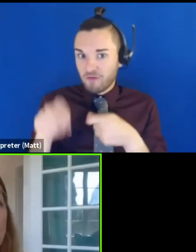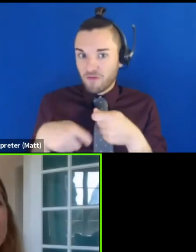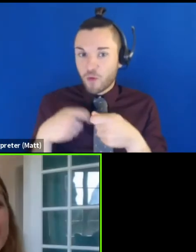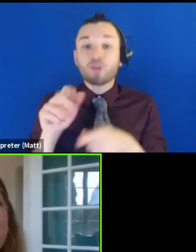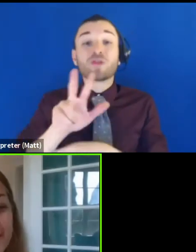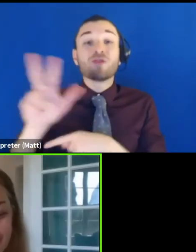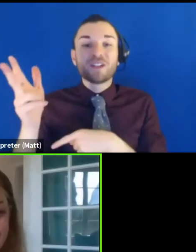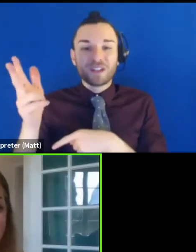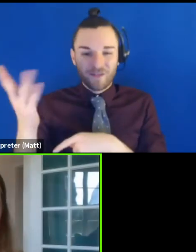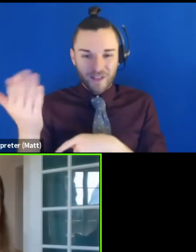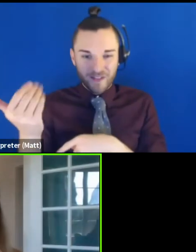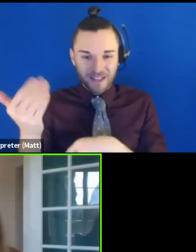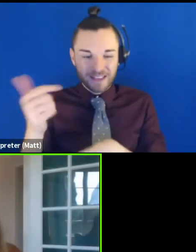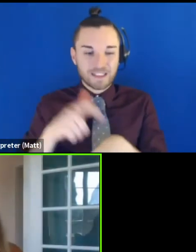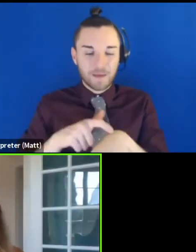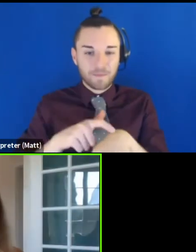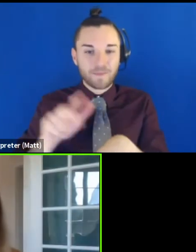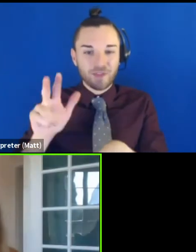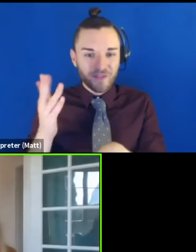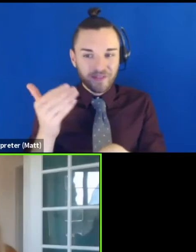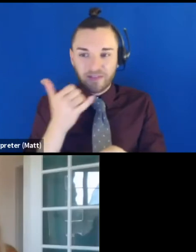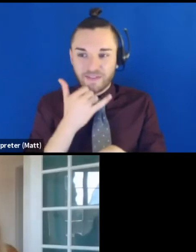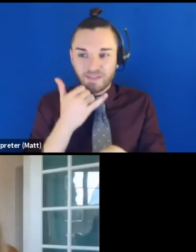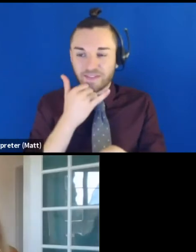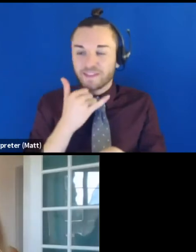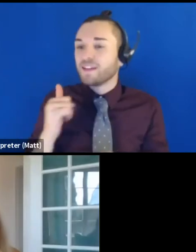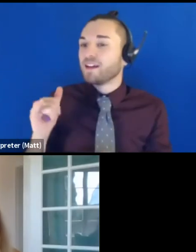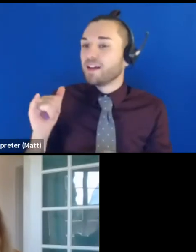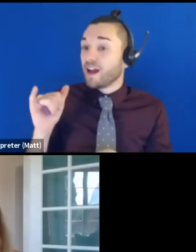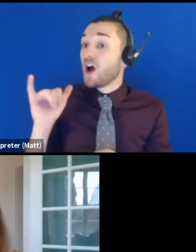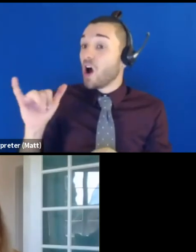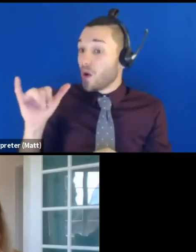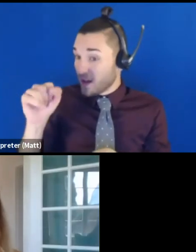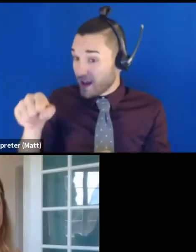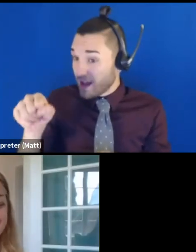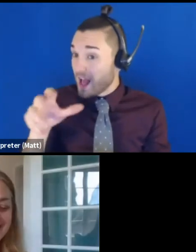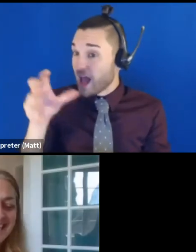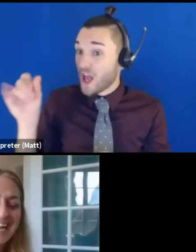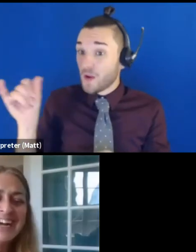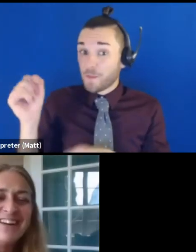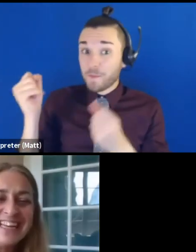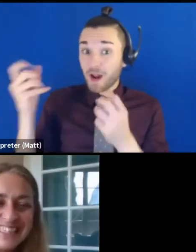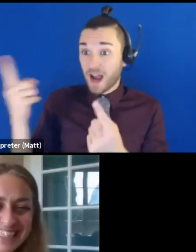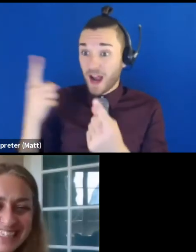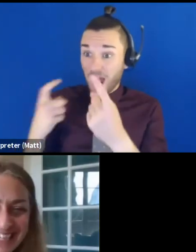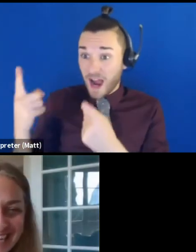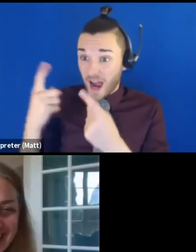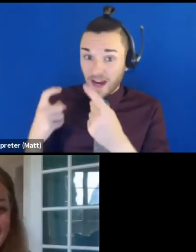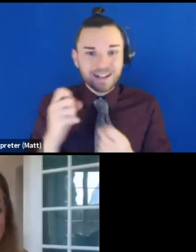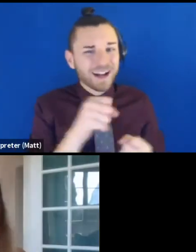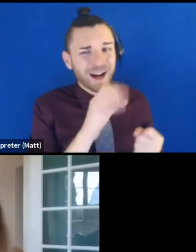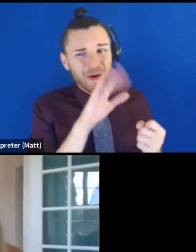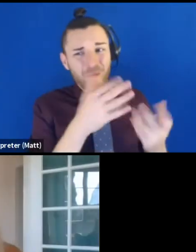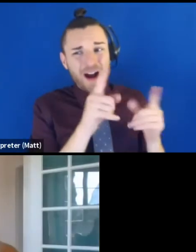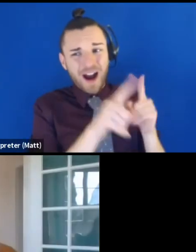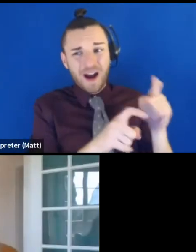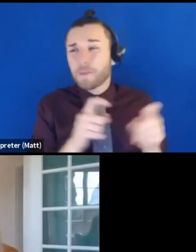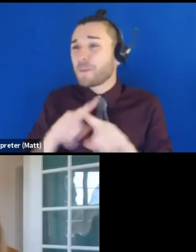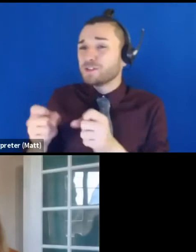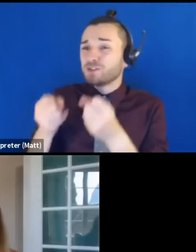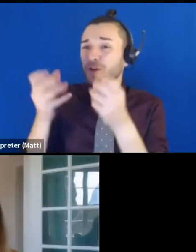so superficially on everything. I'm so frustrated. And also, there are dramas out there too. Like Orthodox and Schtissel